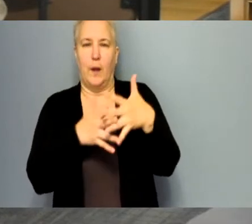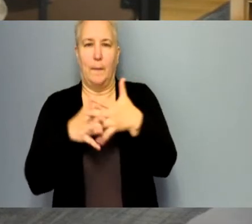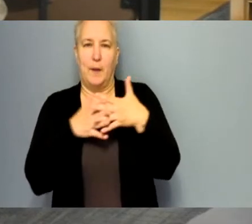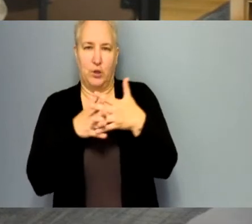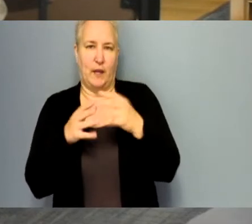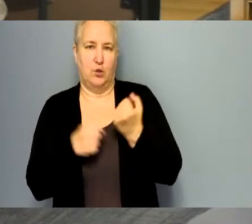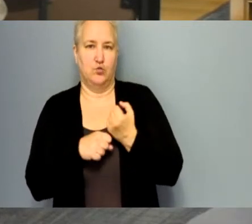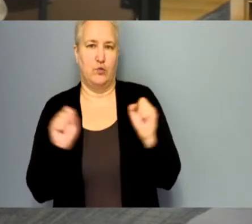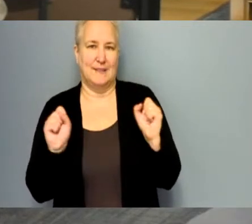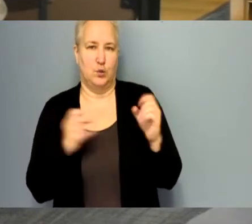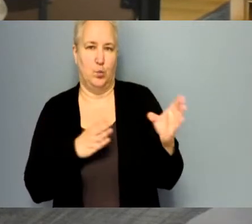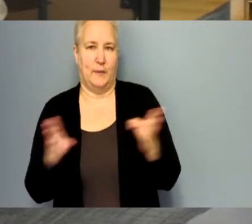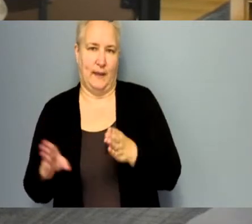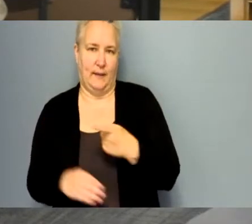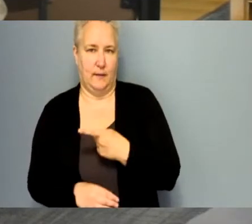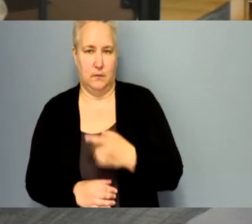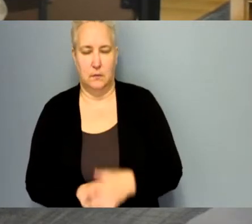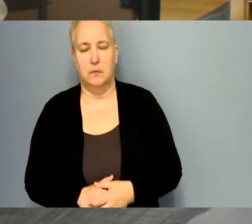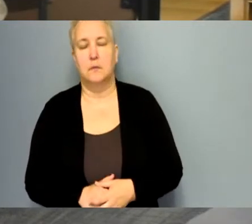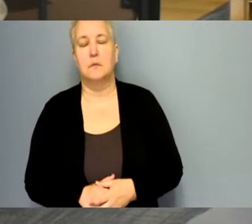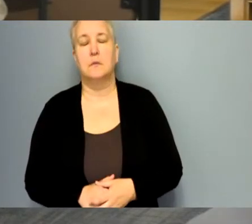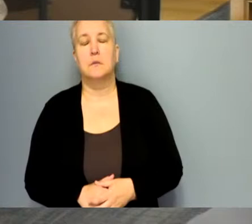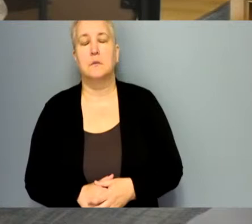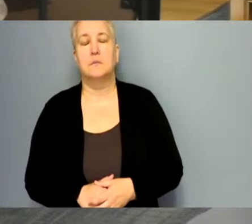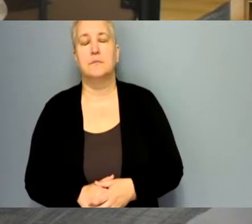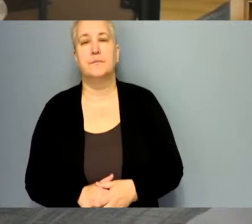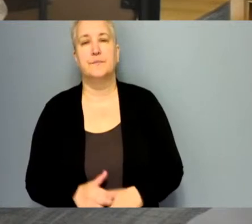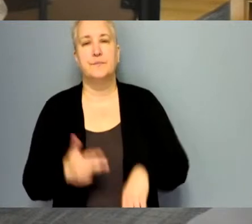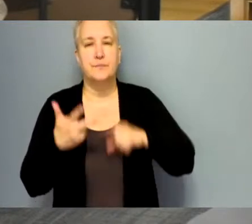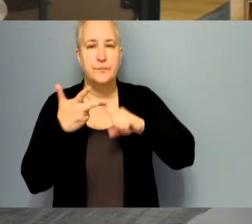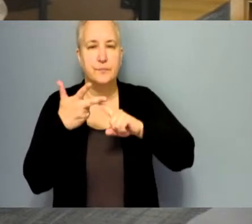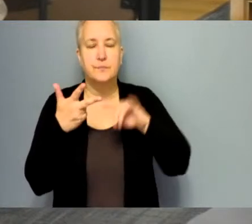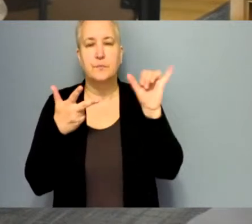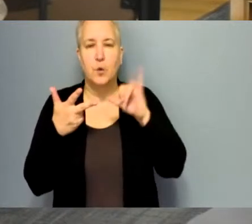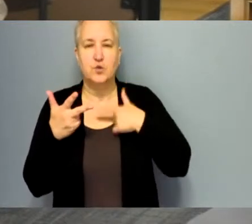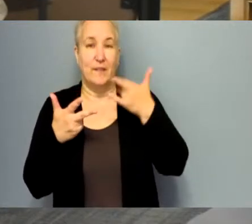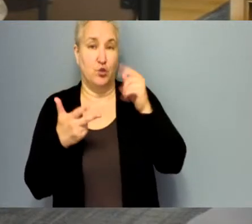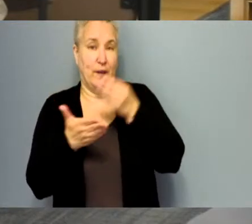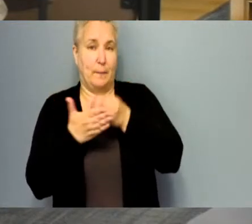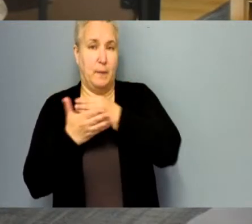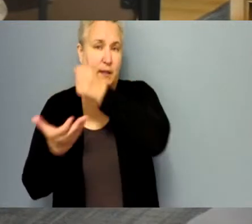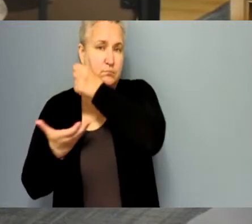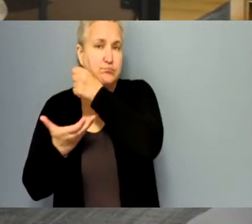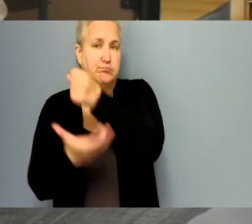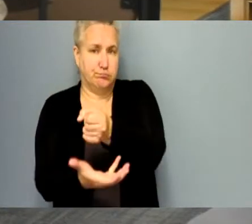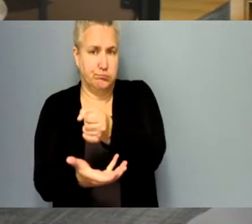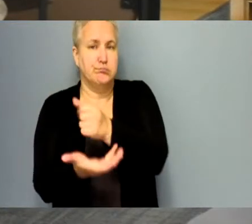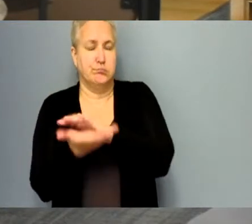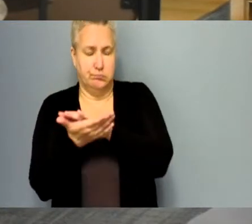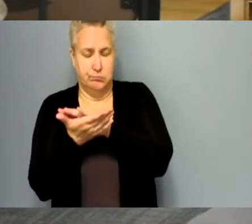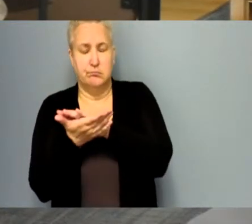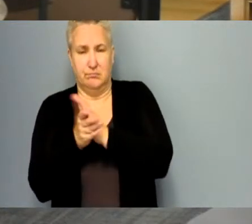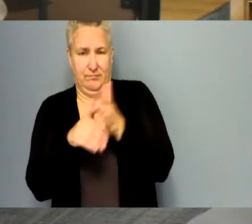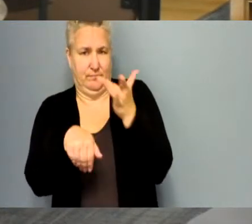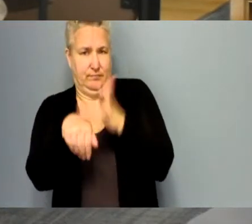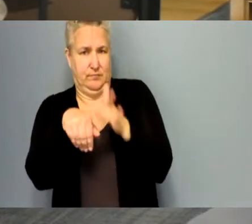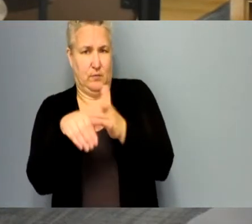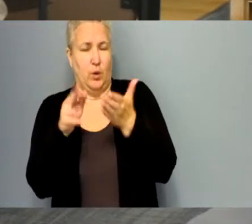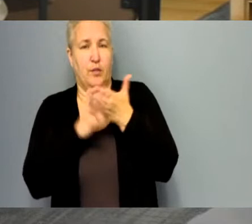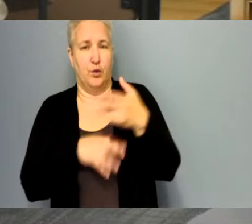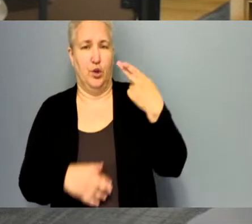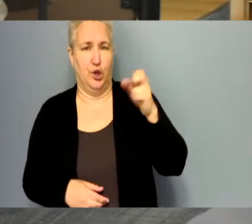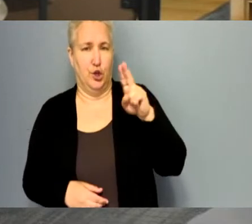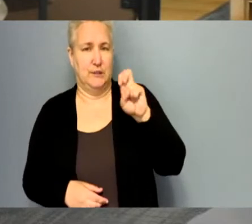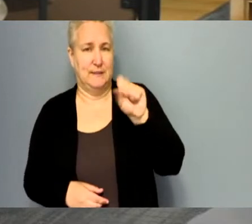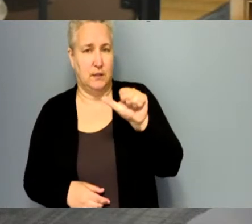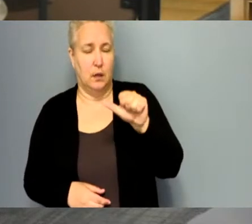Rescue Plan. There's also grant monies that have been made available through what's called HRSA, which